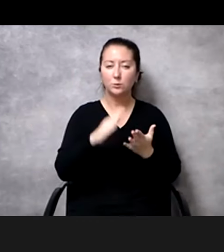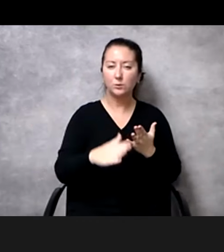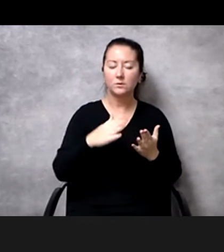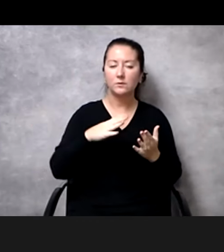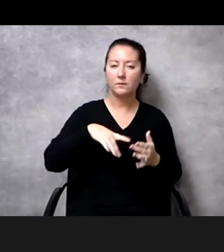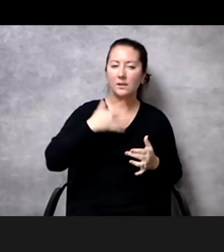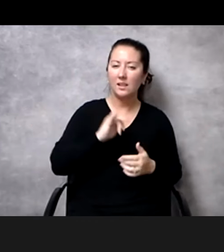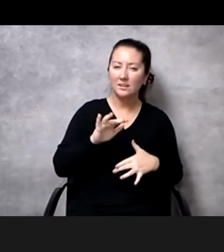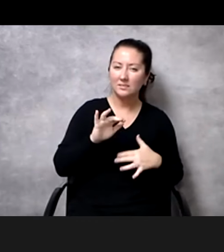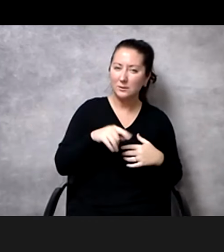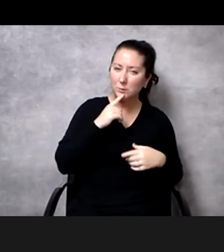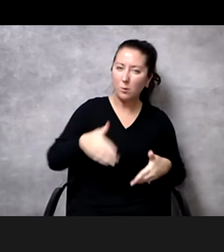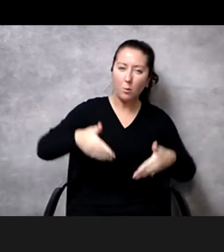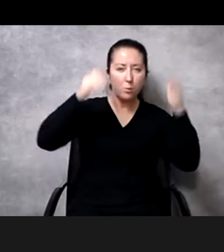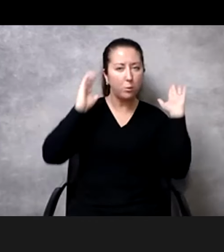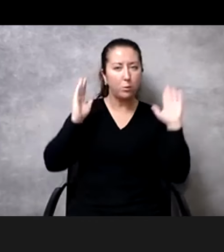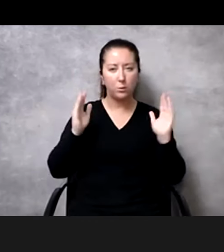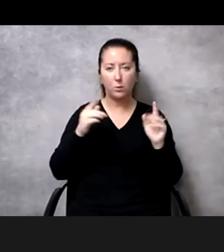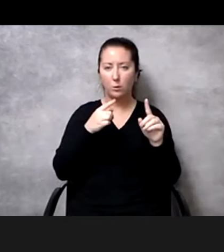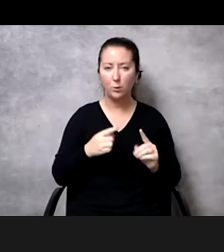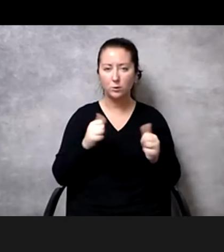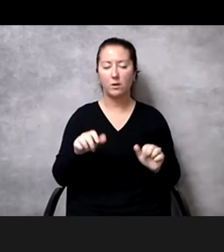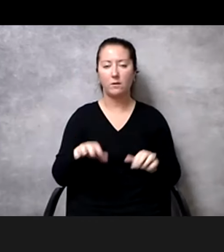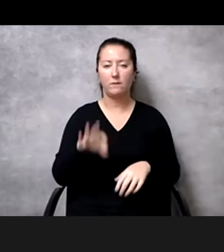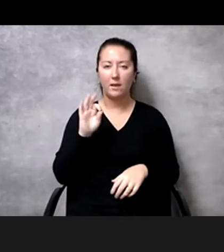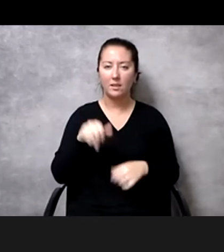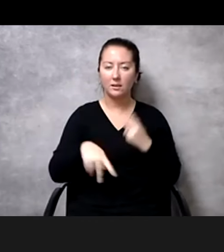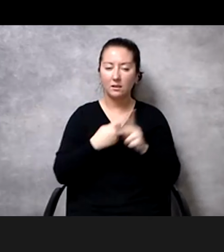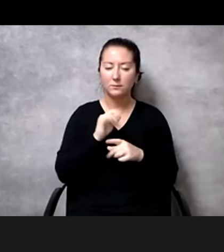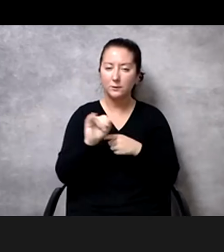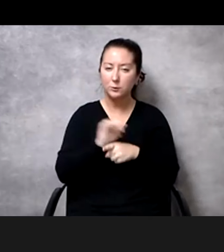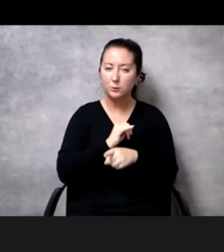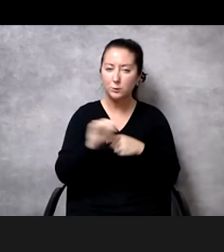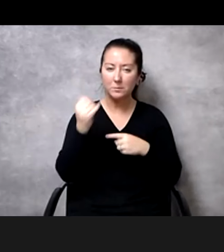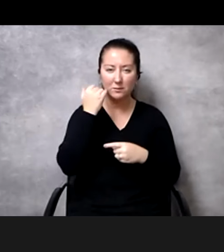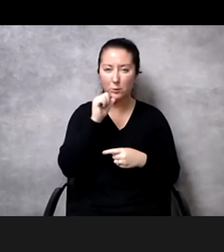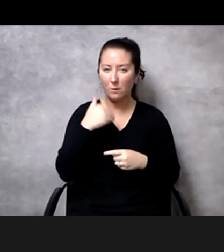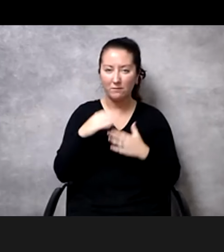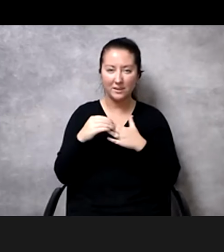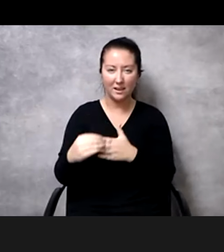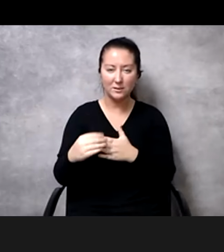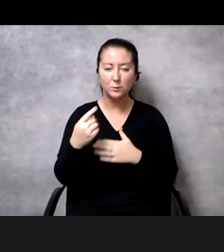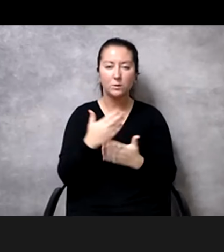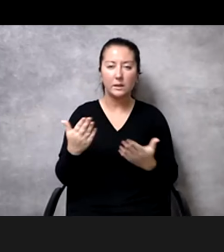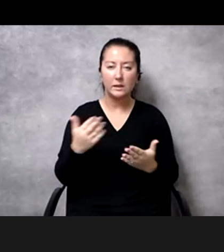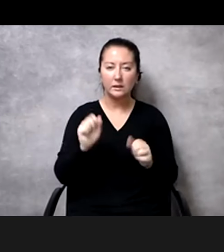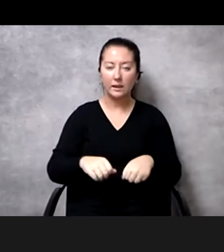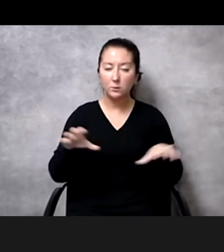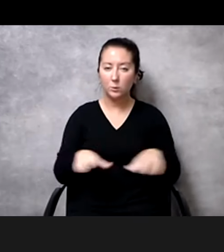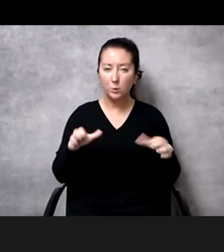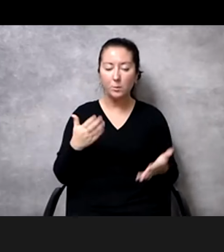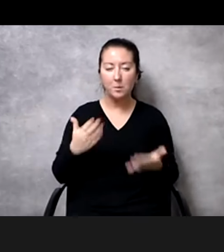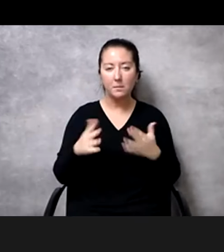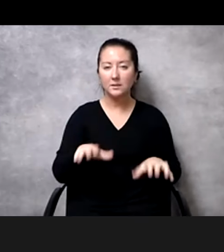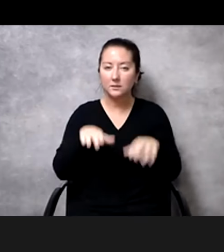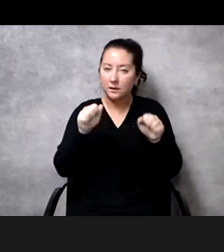an overwhelming task to try and find these internship opportunities if they don't have any guidance. So one thing you could do is, maybe take a